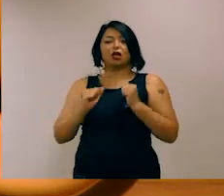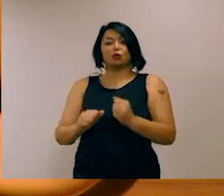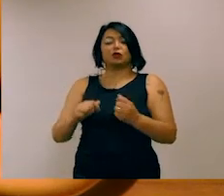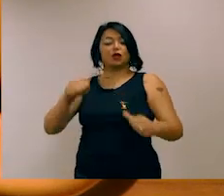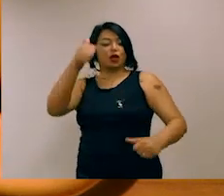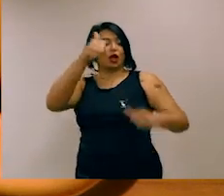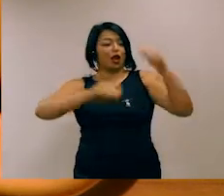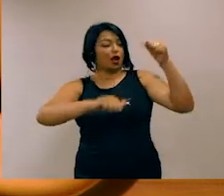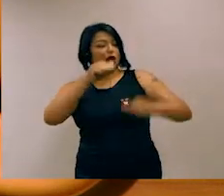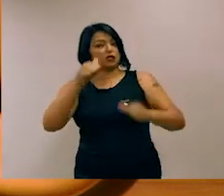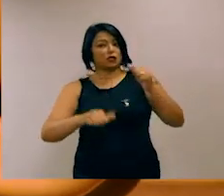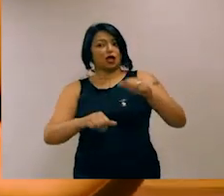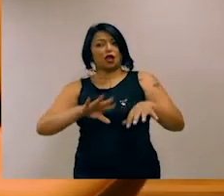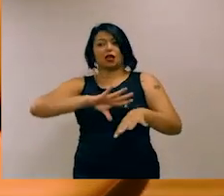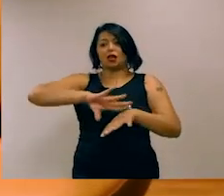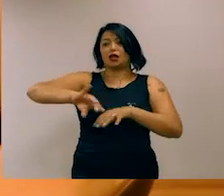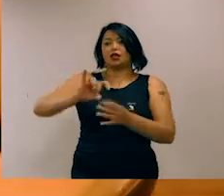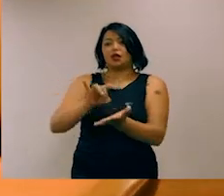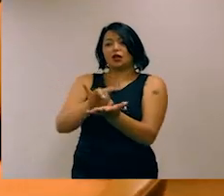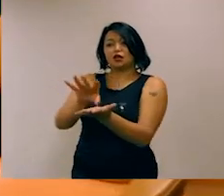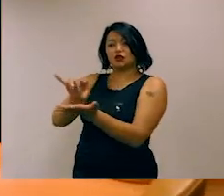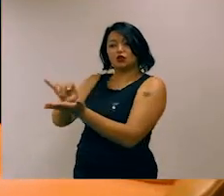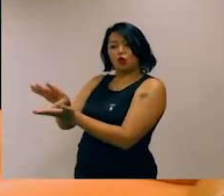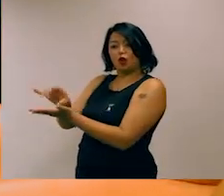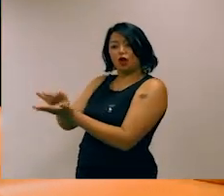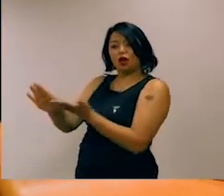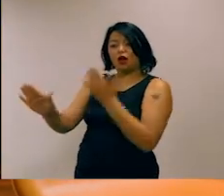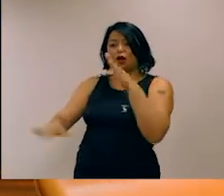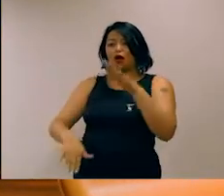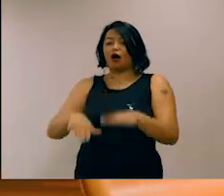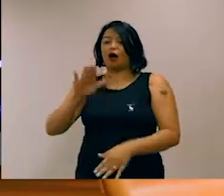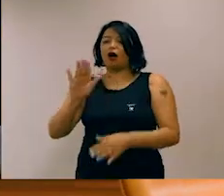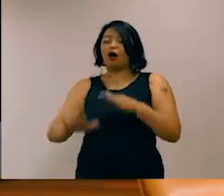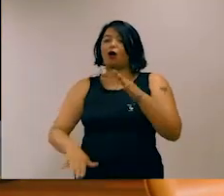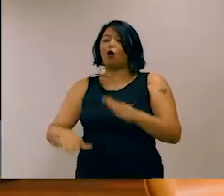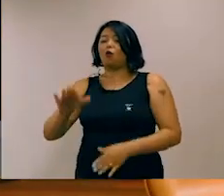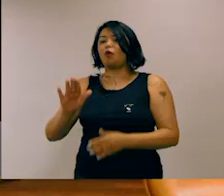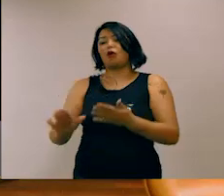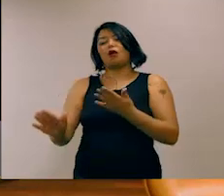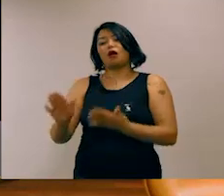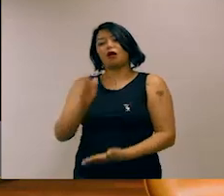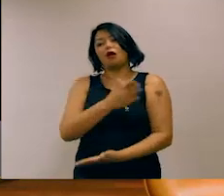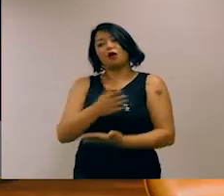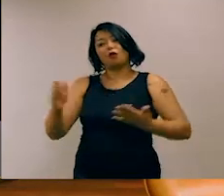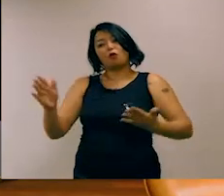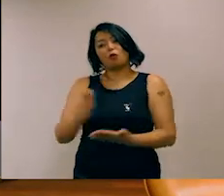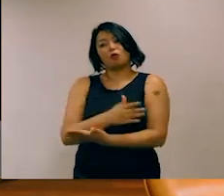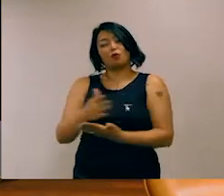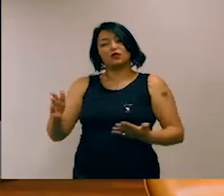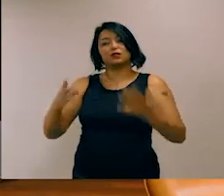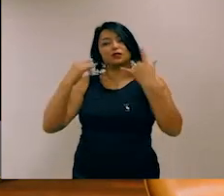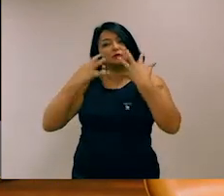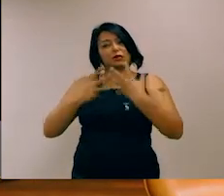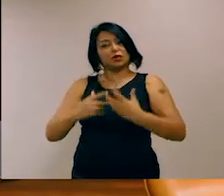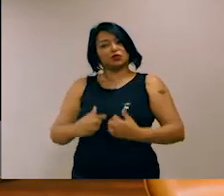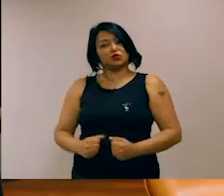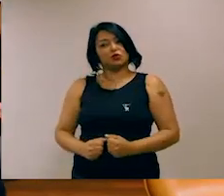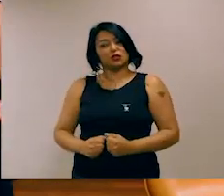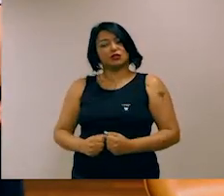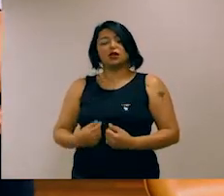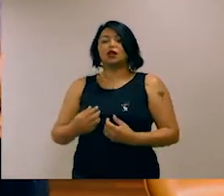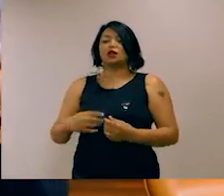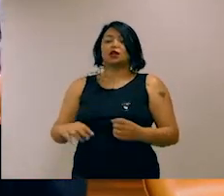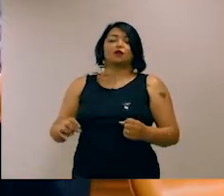of the explanations, and hopefully we are left with something that mediates the relationship and gives us something to work with.